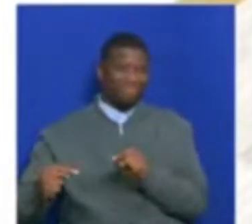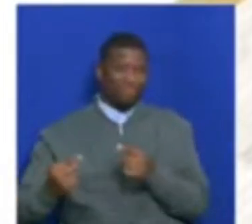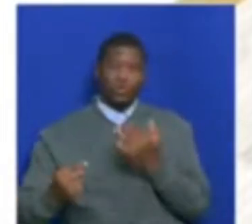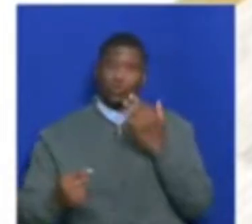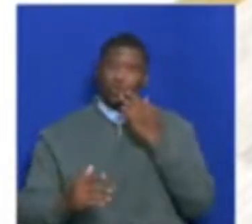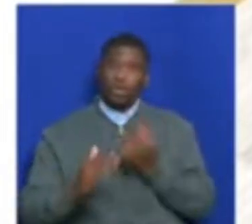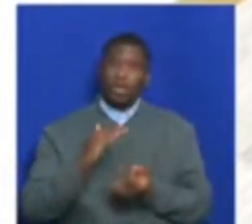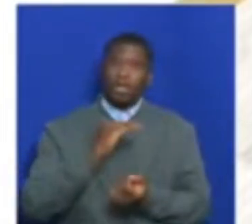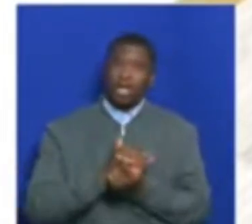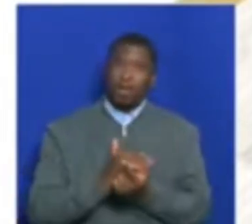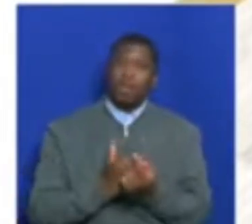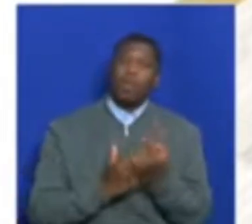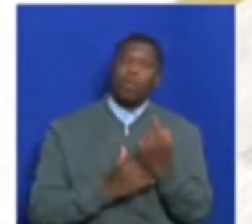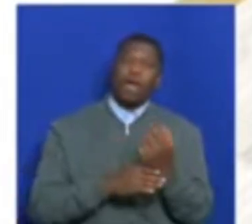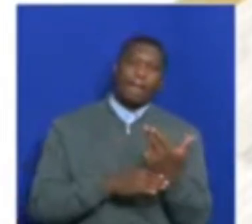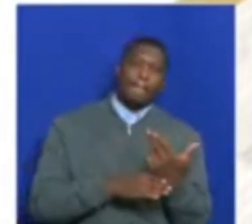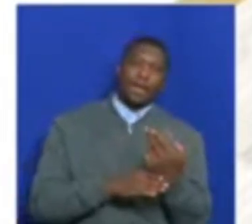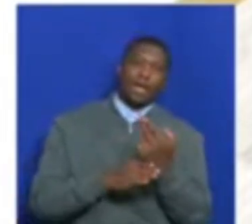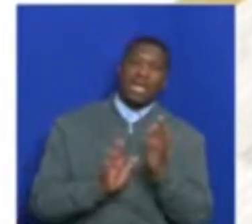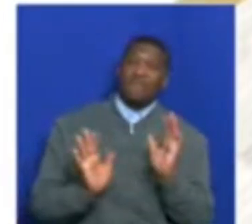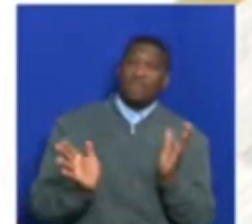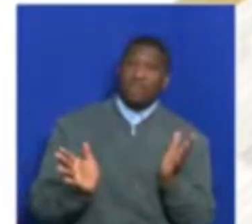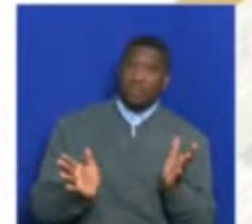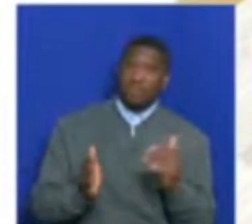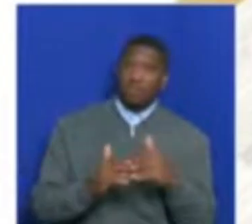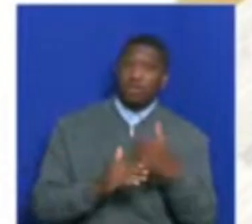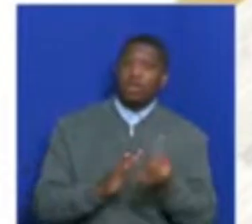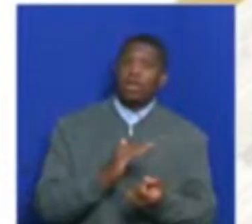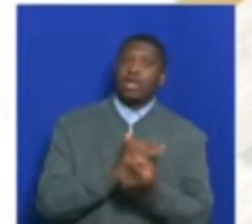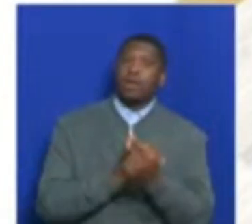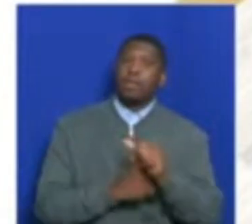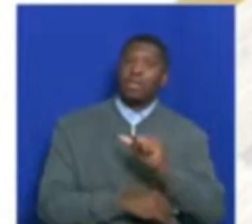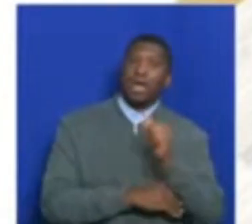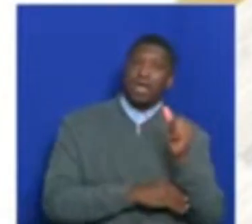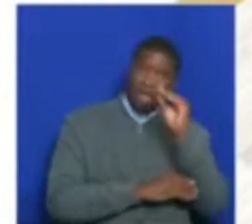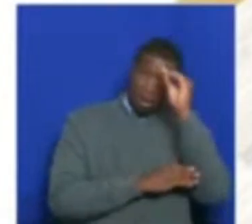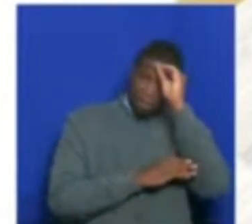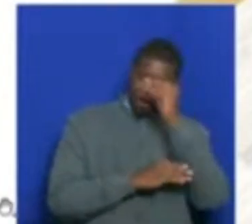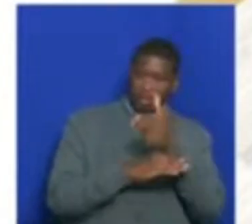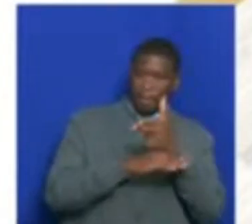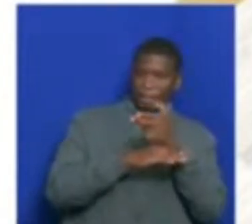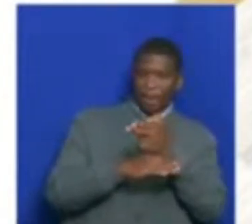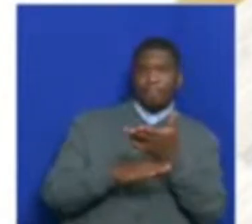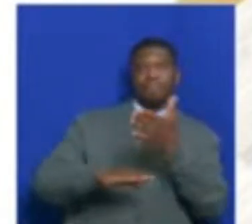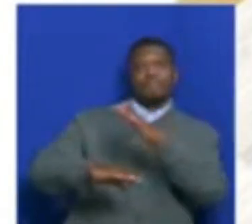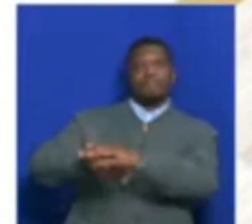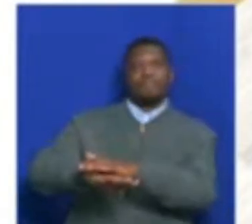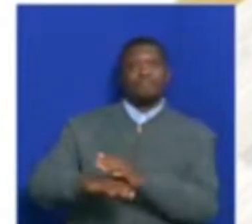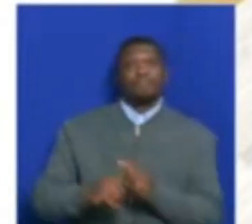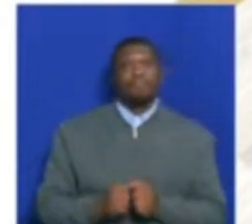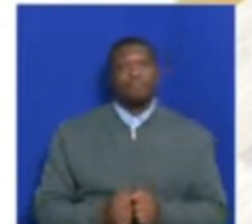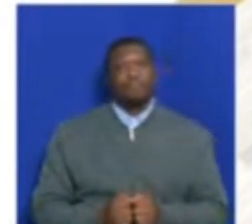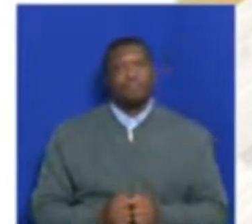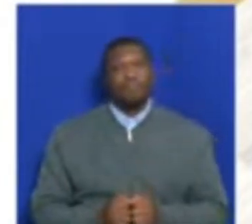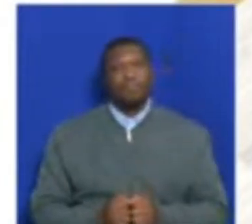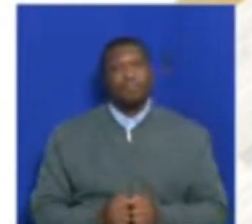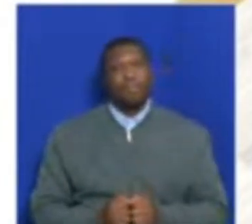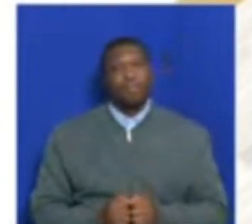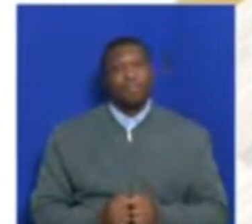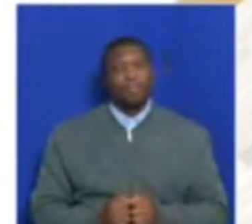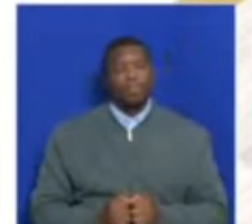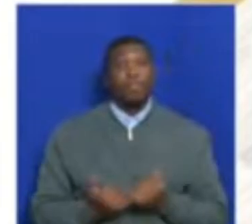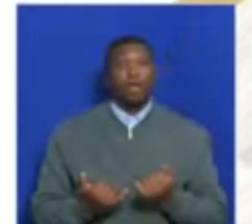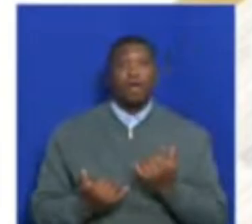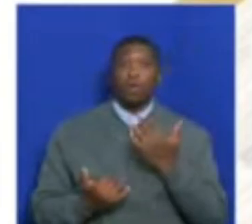off, at which point the second police officer shot the deceased. It is alleged that the deceased in